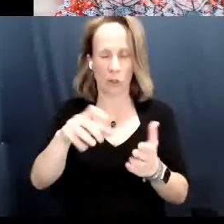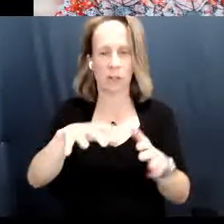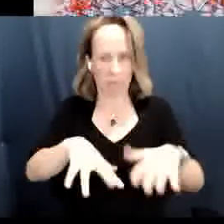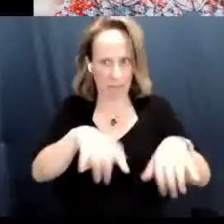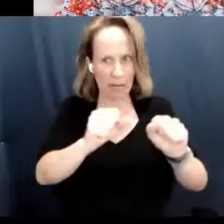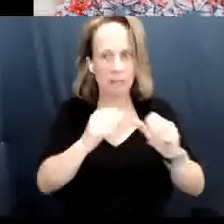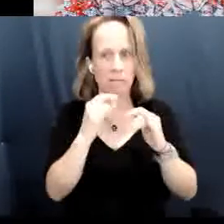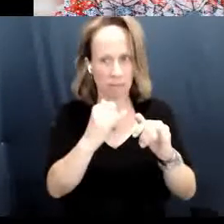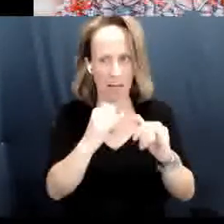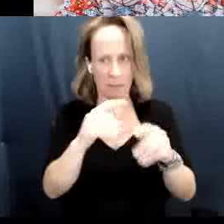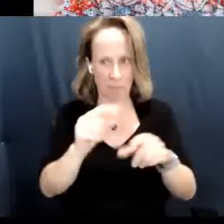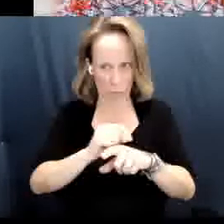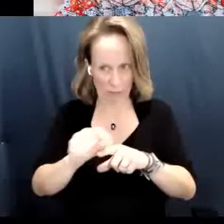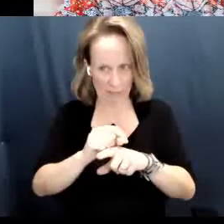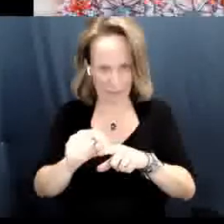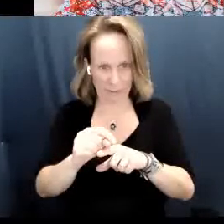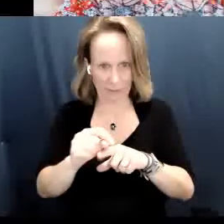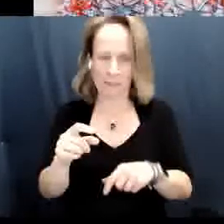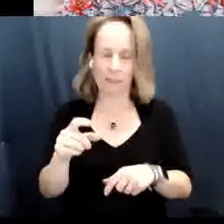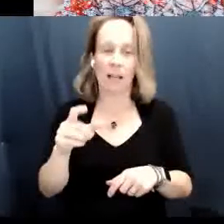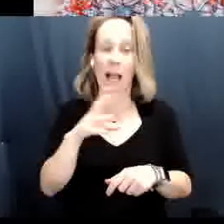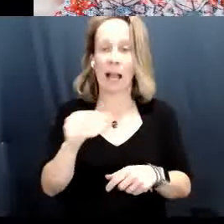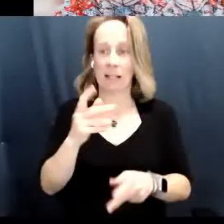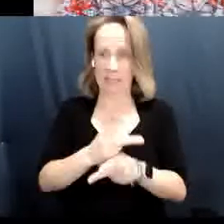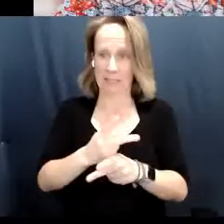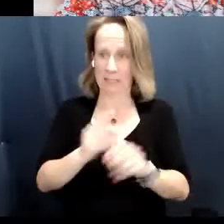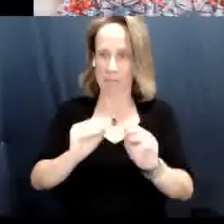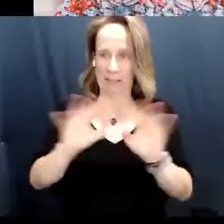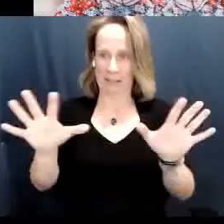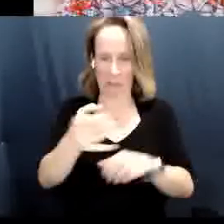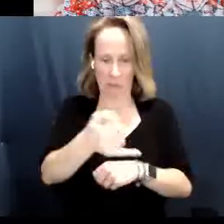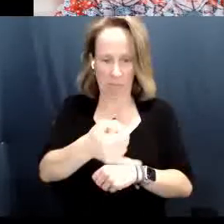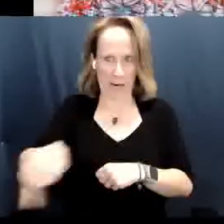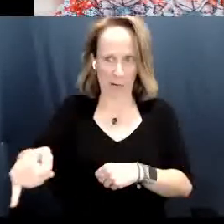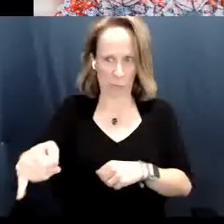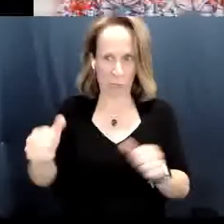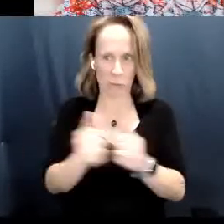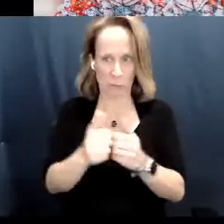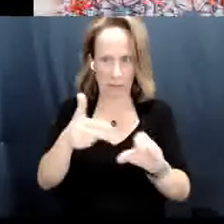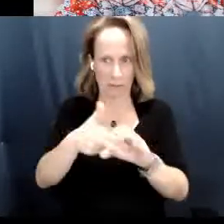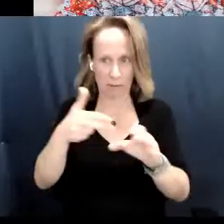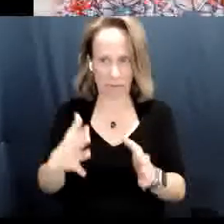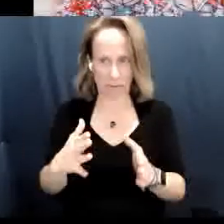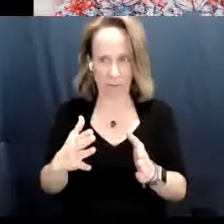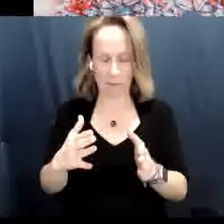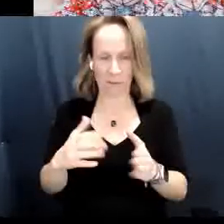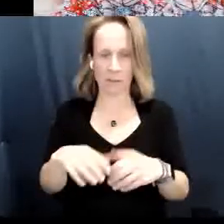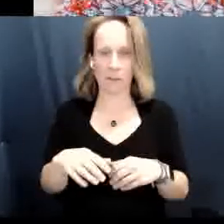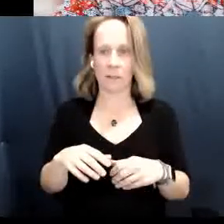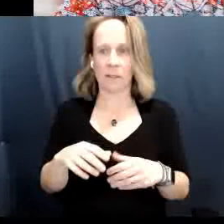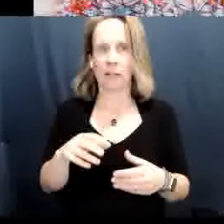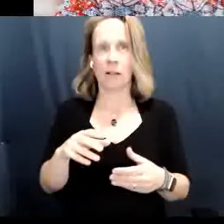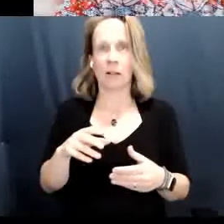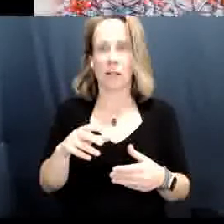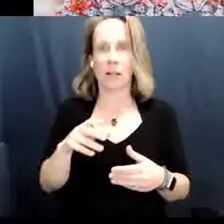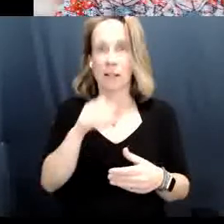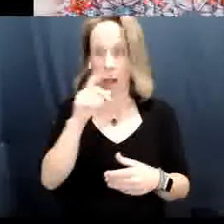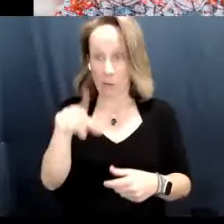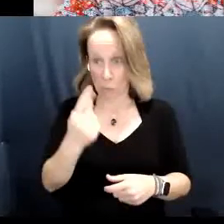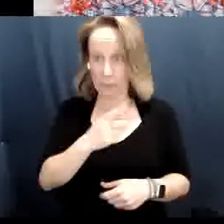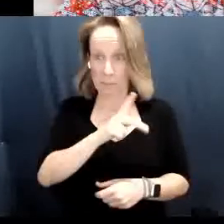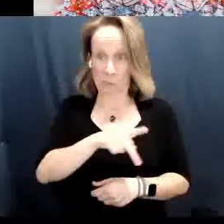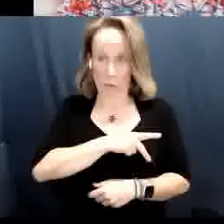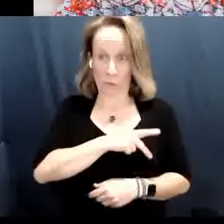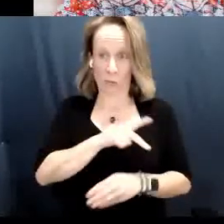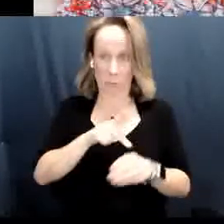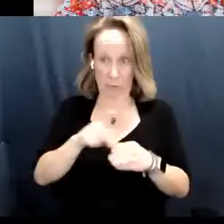also know how to maintain clear boundaries with participants. So beyond our own personal and professional boundaries, our agencies